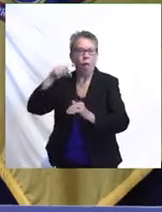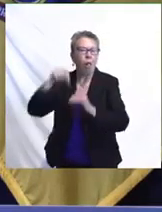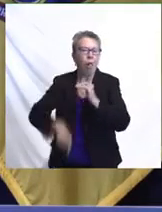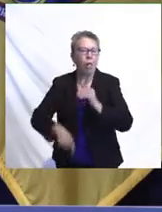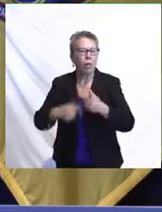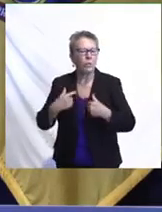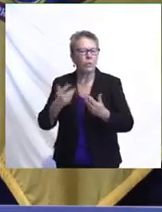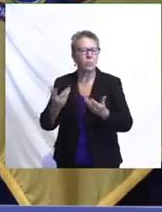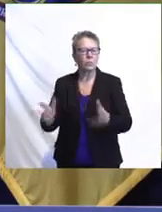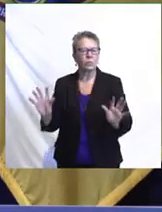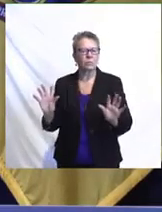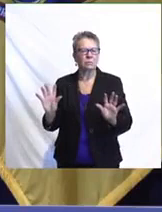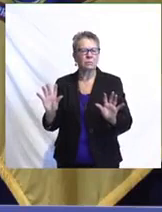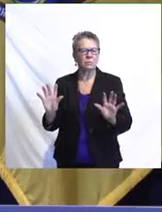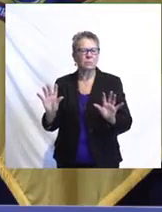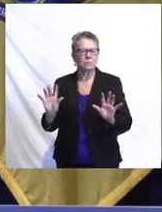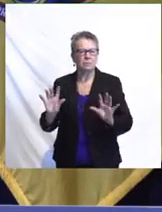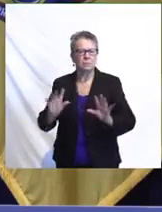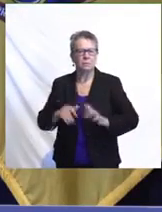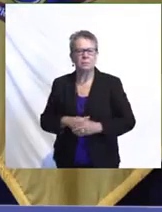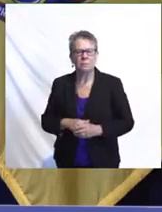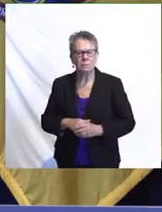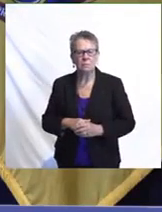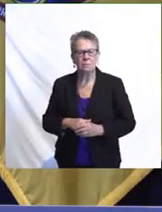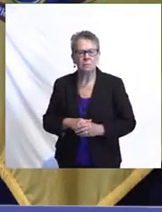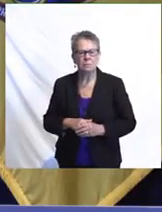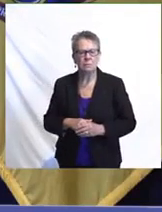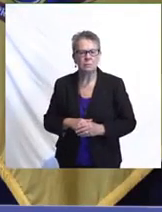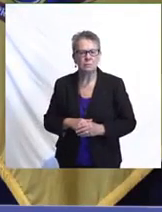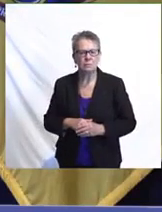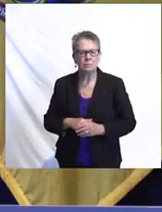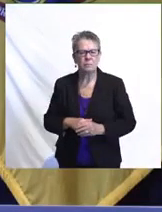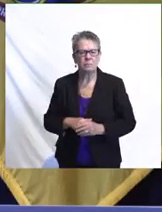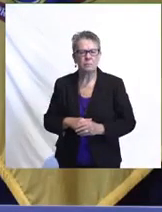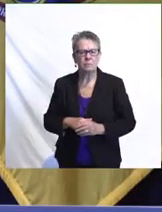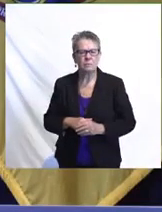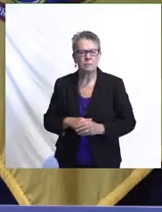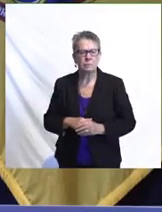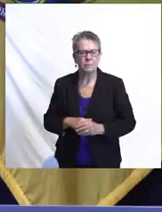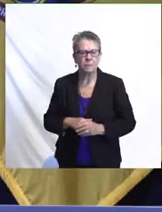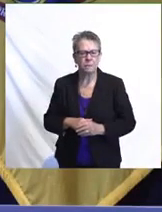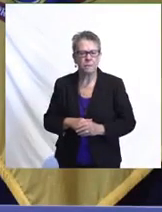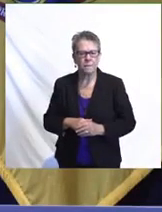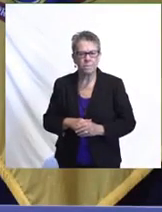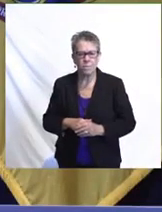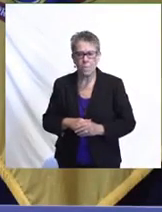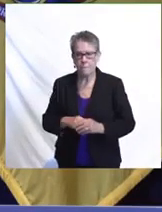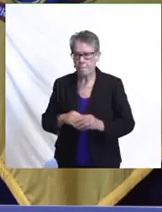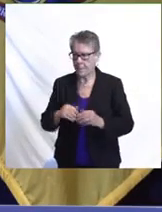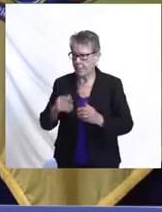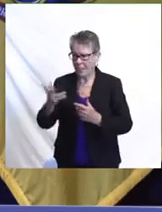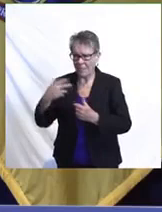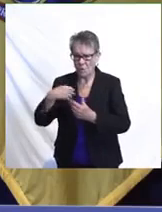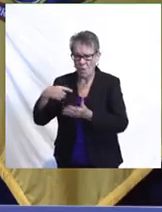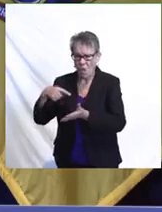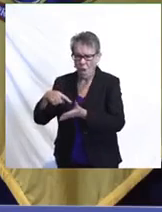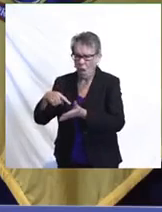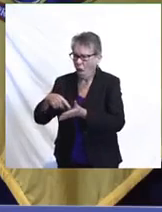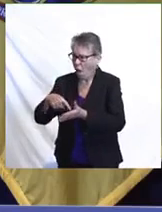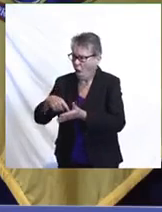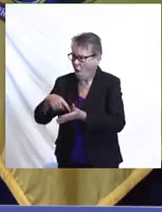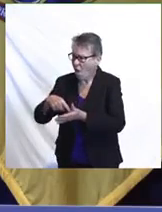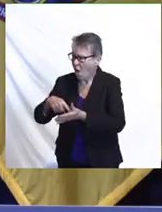indebtedness that the state of New Jersey would have had to take on and burden taxpayers, and that's not going to be the case. That's a big